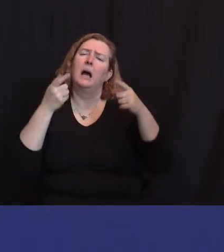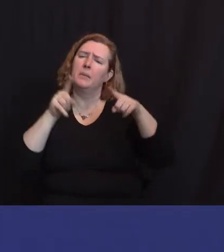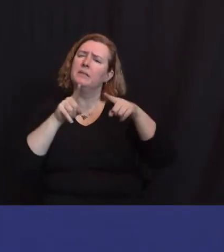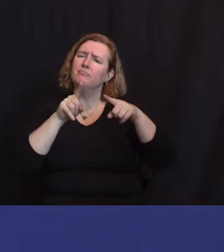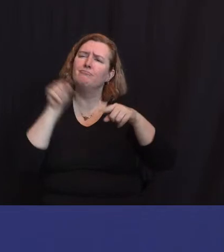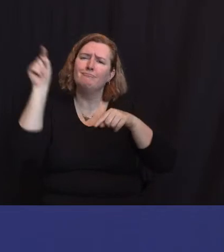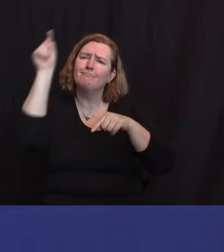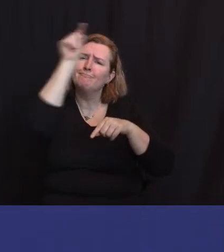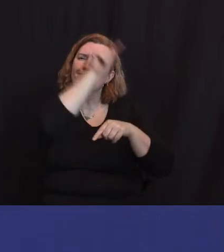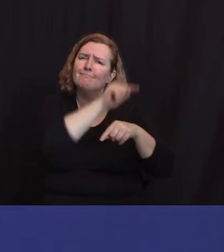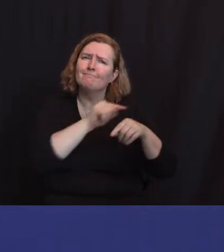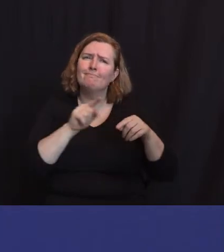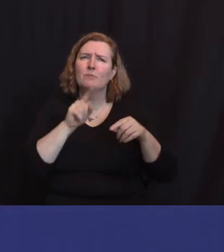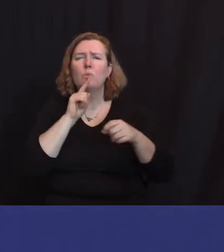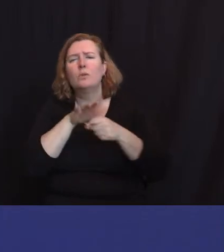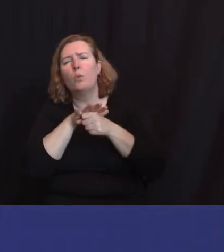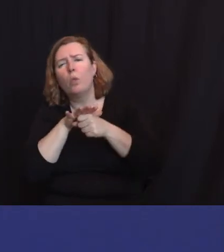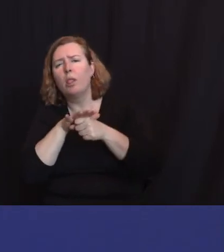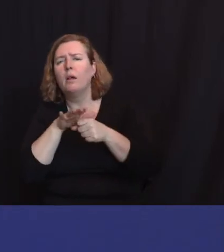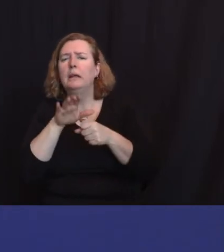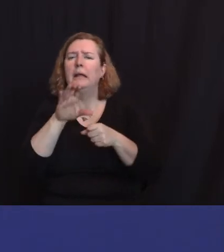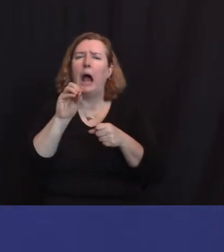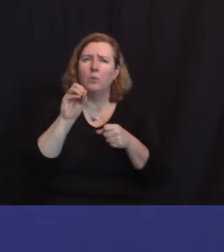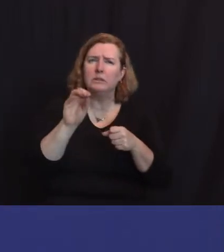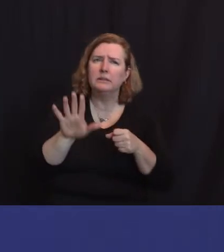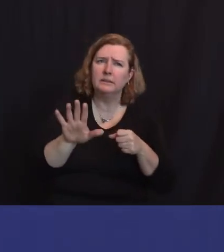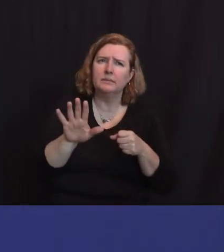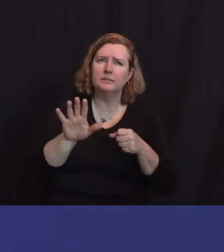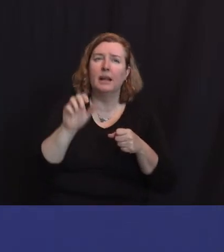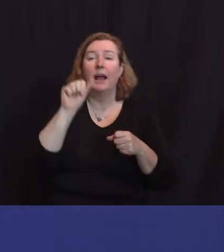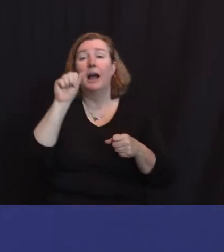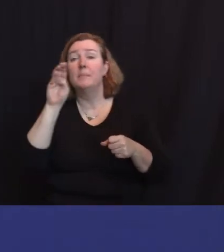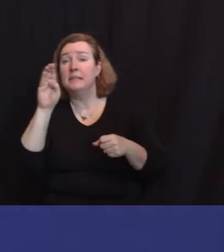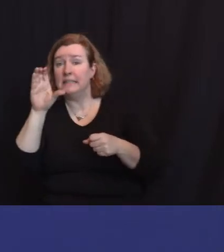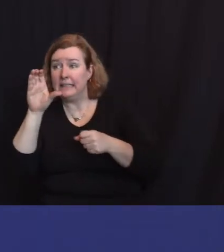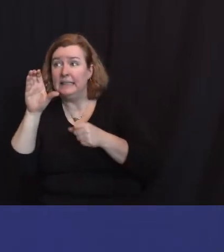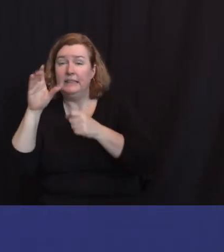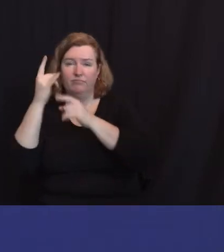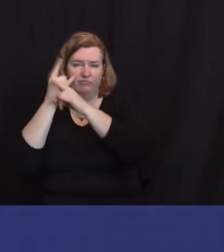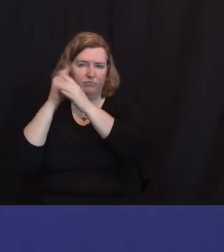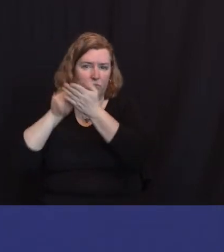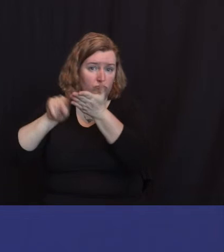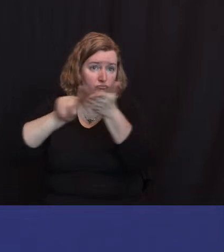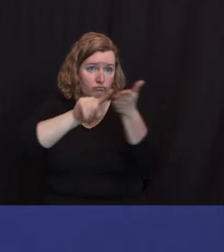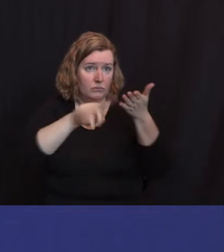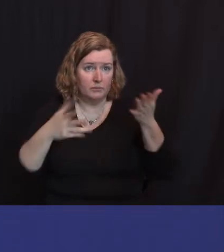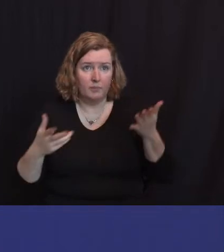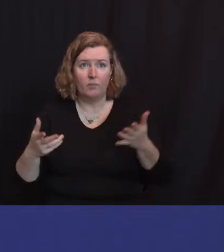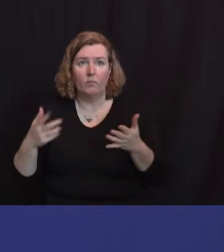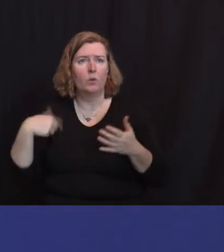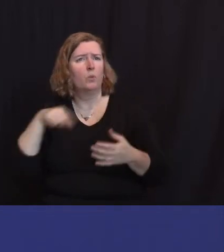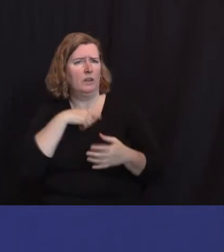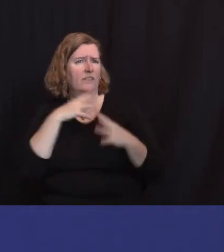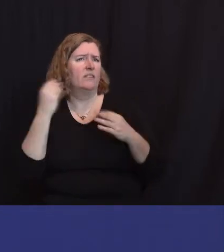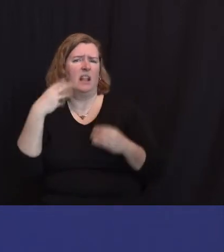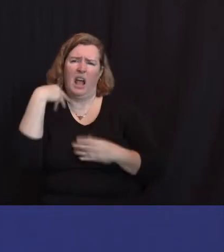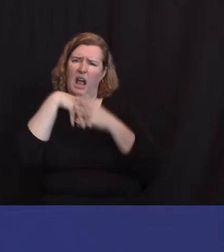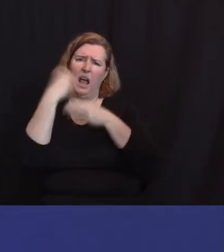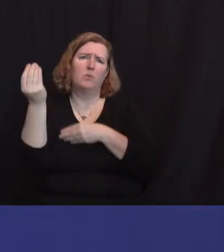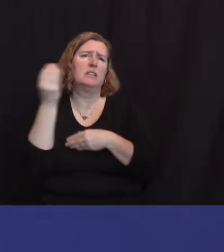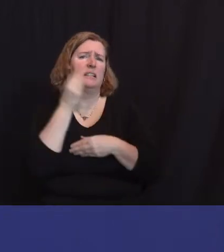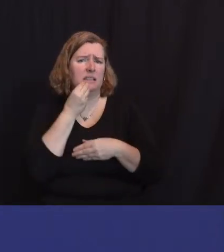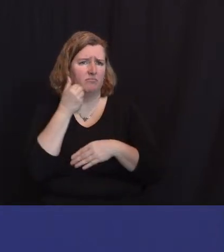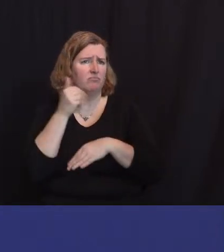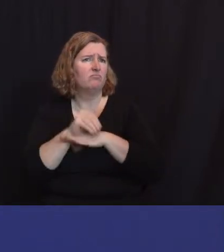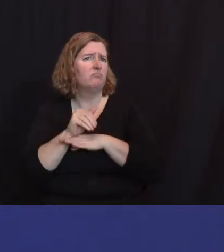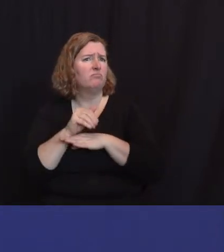ABC. We were anecdotally out, again, taking advantage of good weather, out to eat last night, outdoors. The places